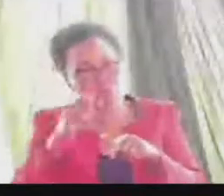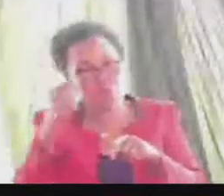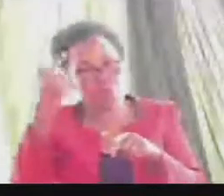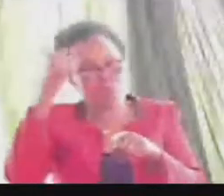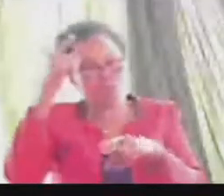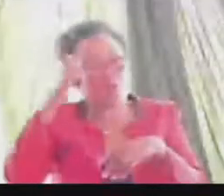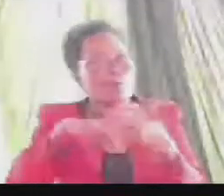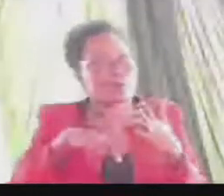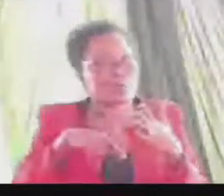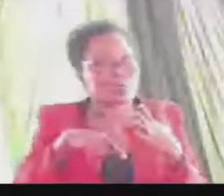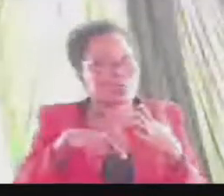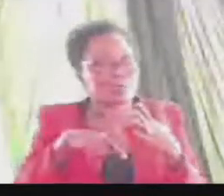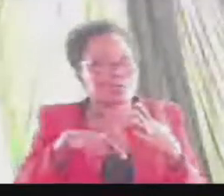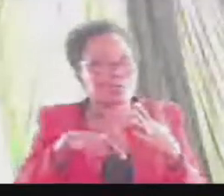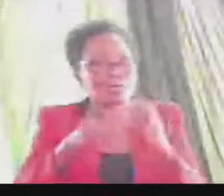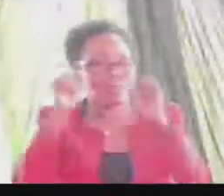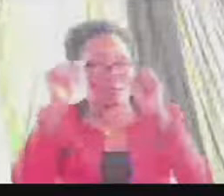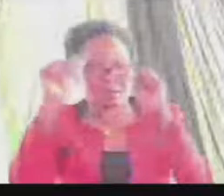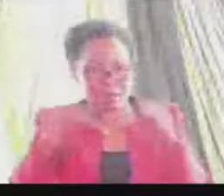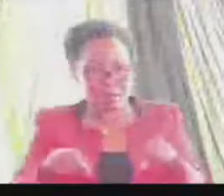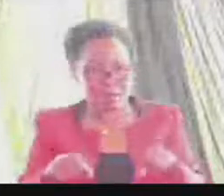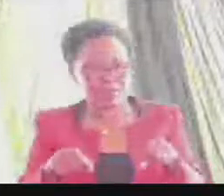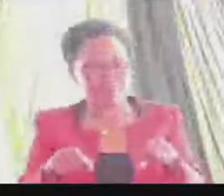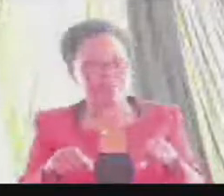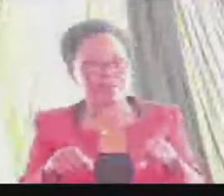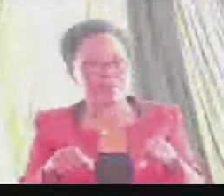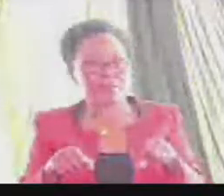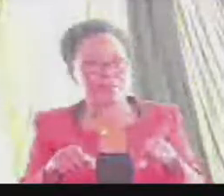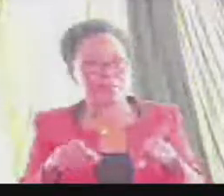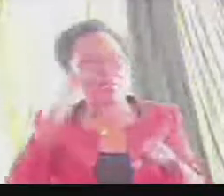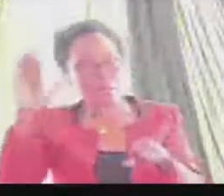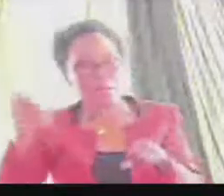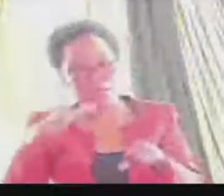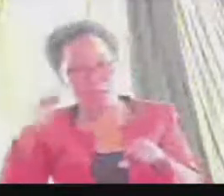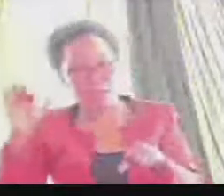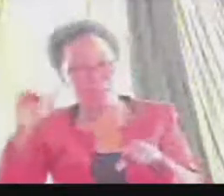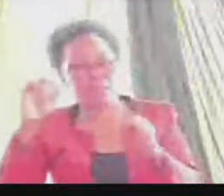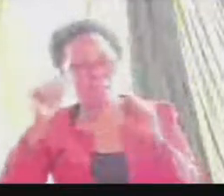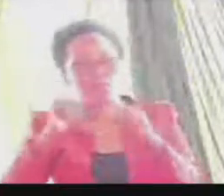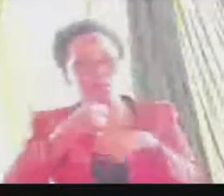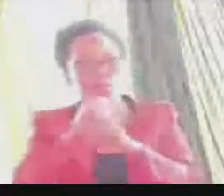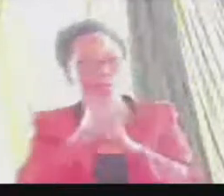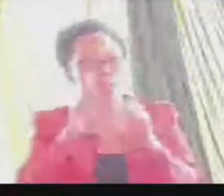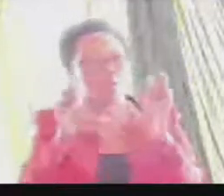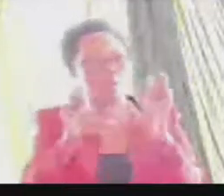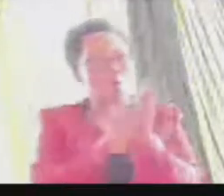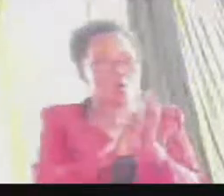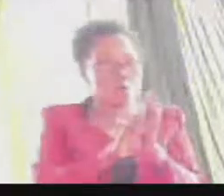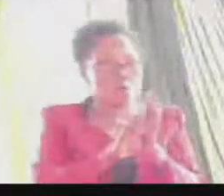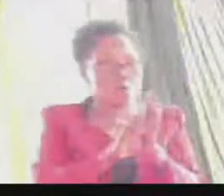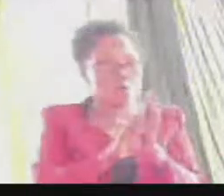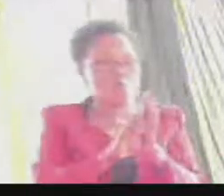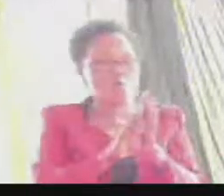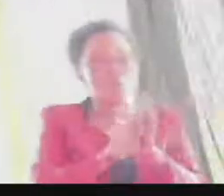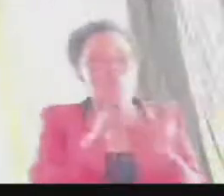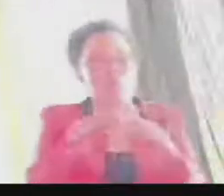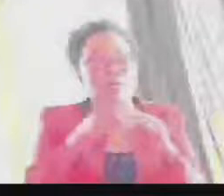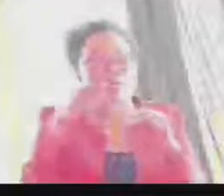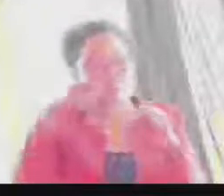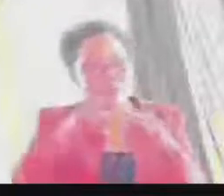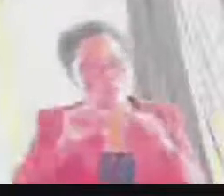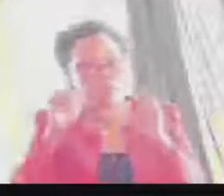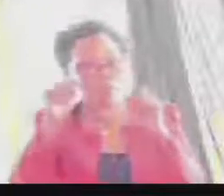Because yes, the legislature sometimes will also overreach themselves in passing the law, but they'll say that we are the